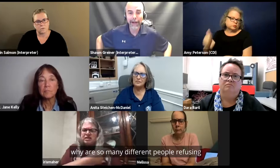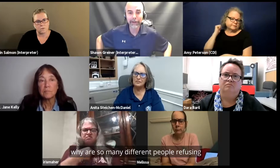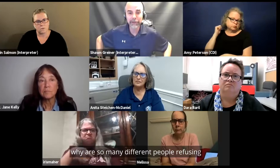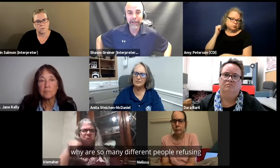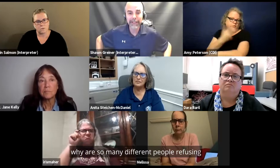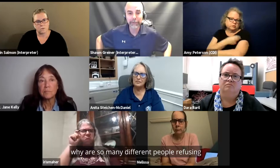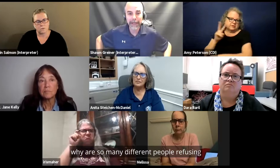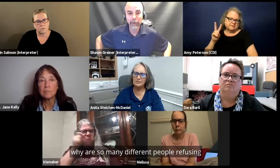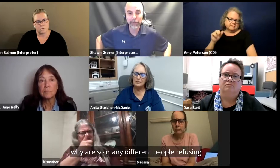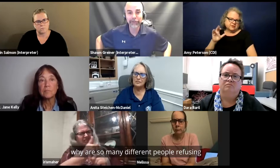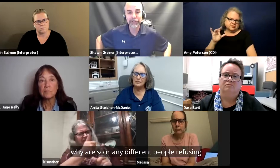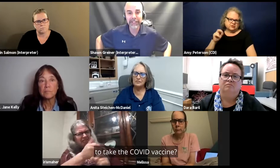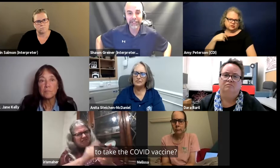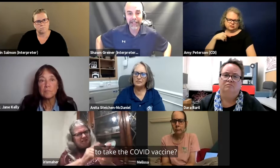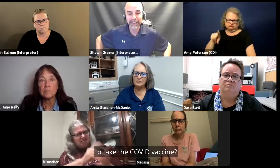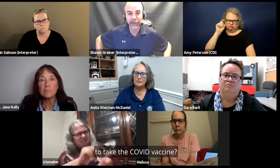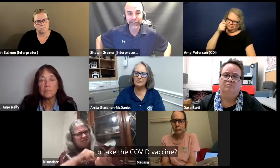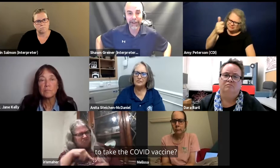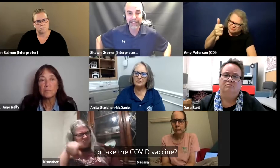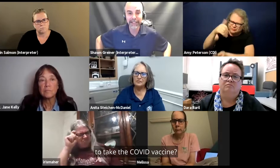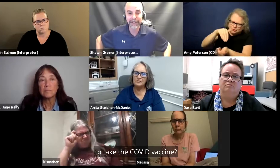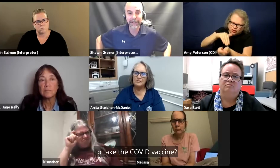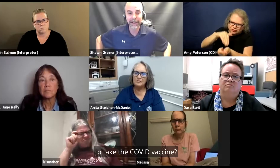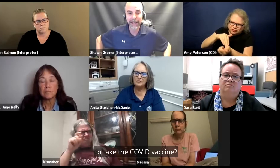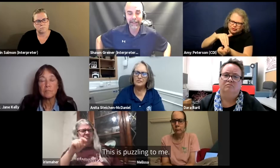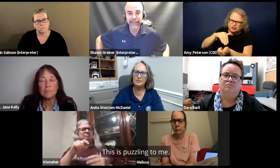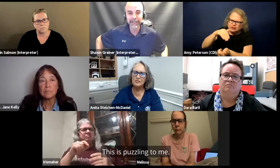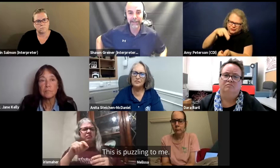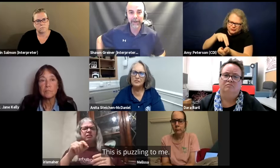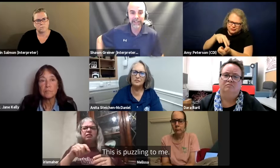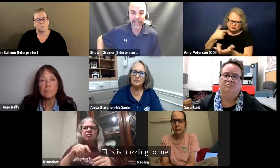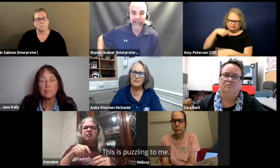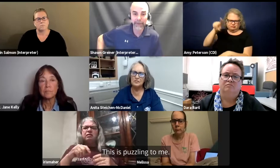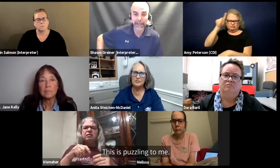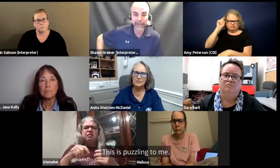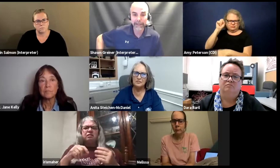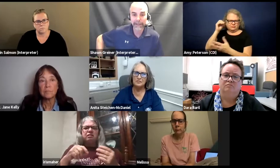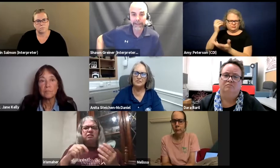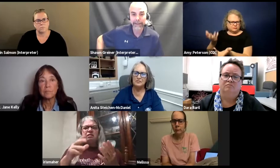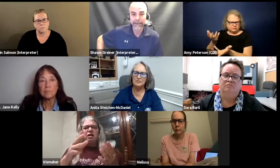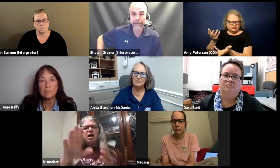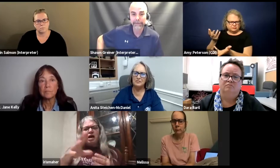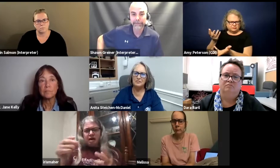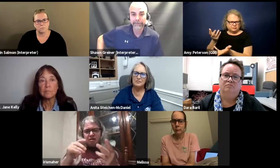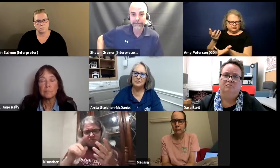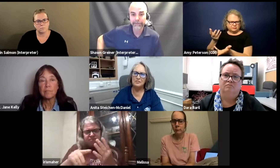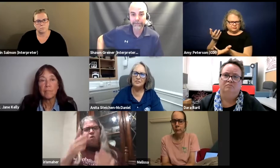why are so many different people refusing to take the COVID vaccine? This is puzzling to me.